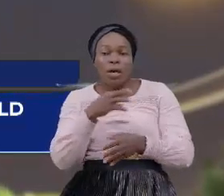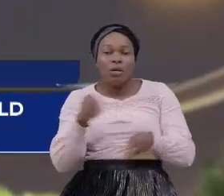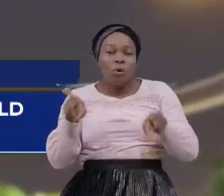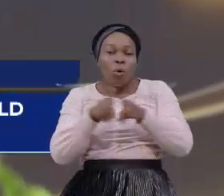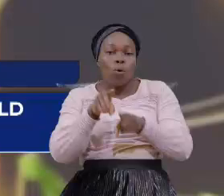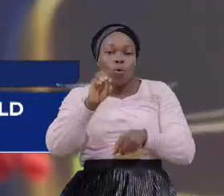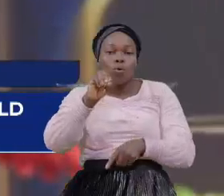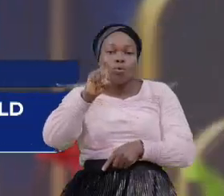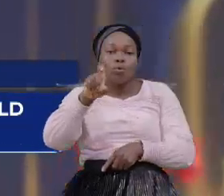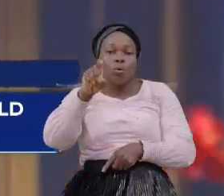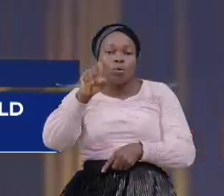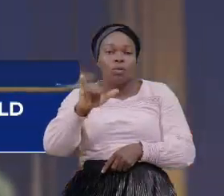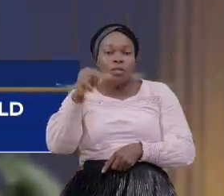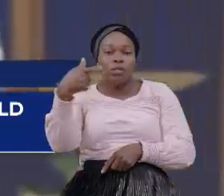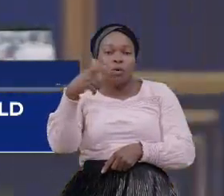the brain